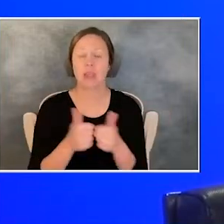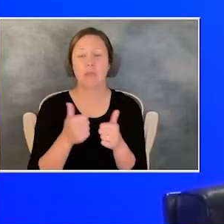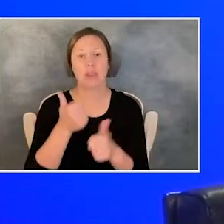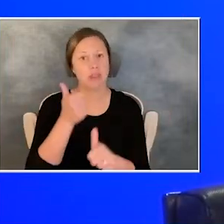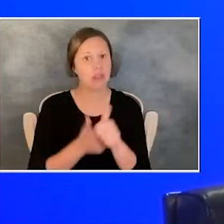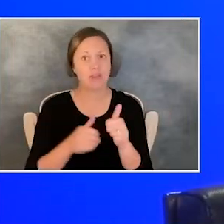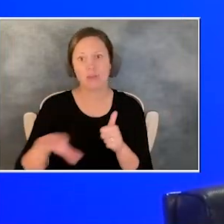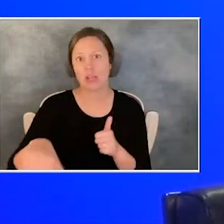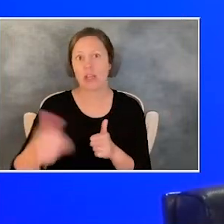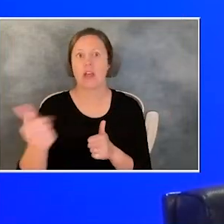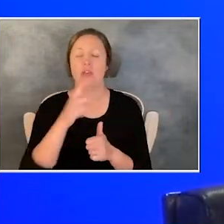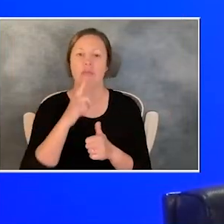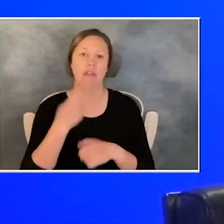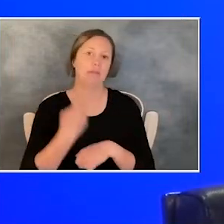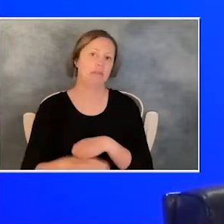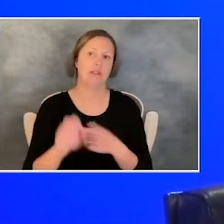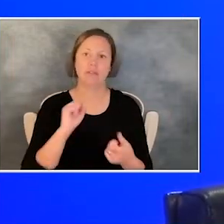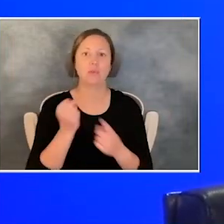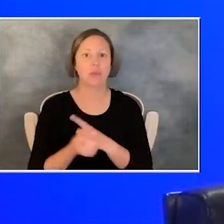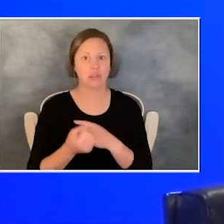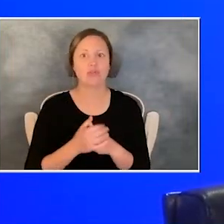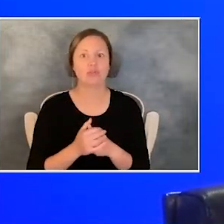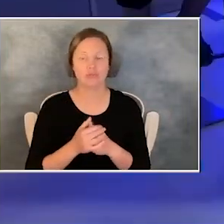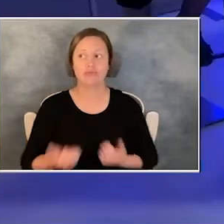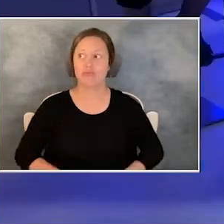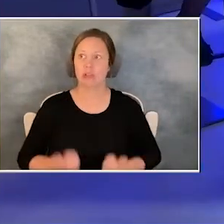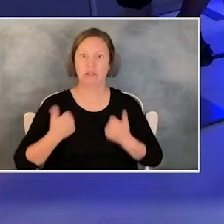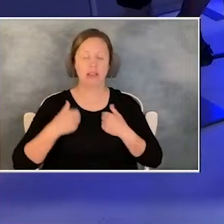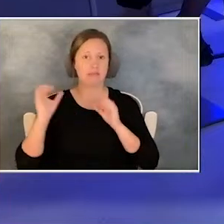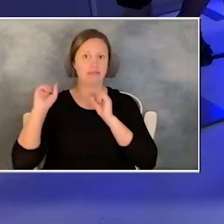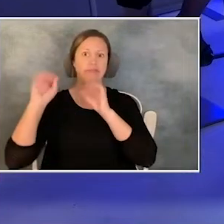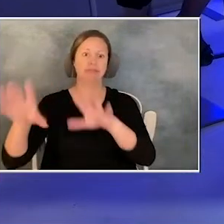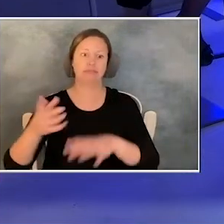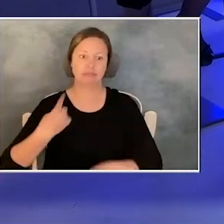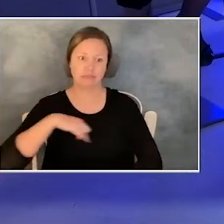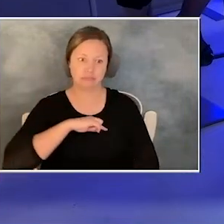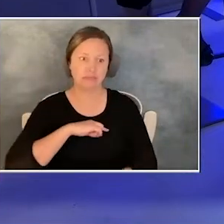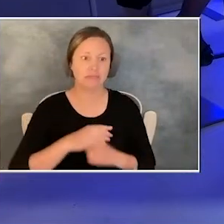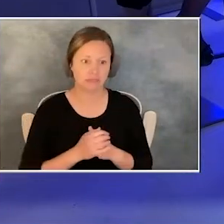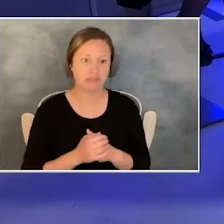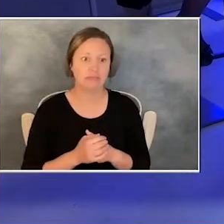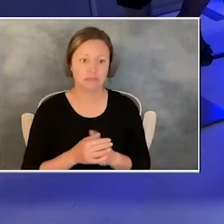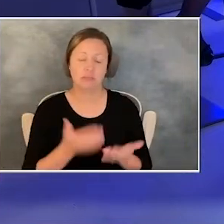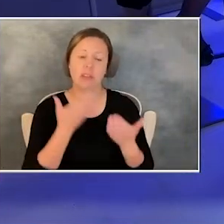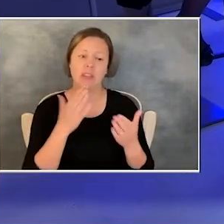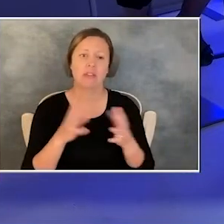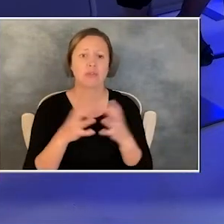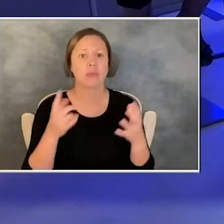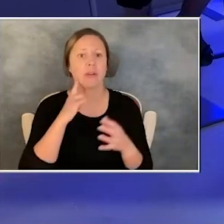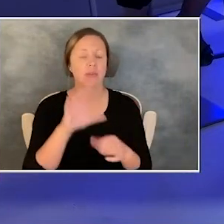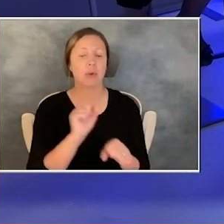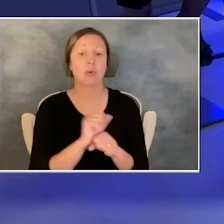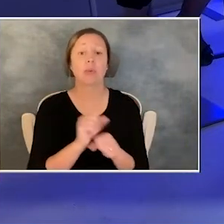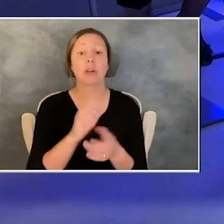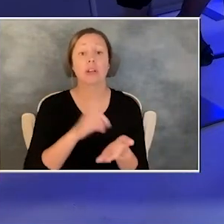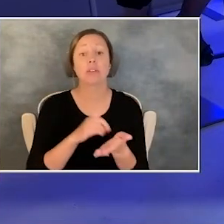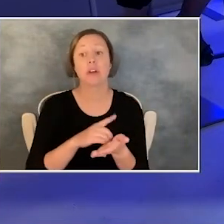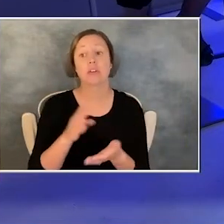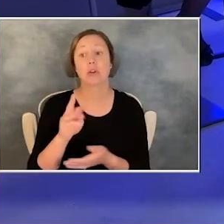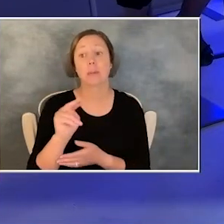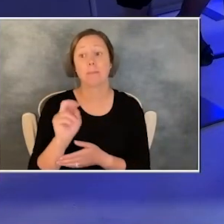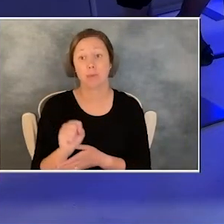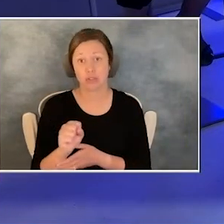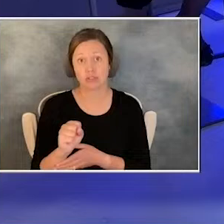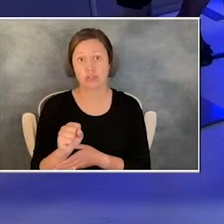very difficult situation that life throws at us. Thank you for the work you're doing. Dr. Burns, your takeaway, and also let people know if there's any